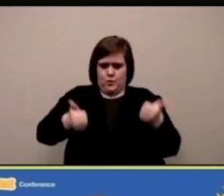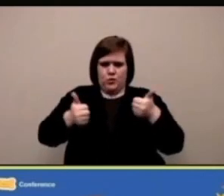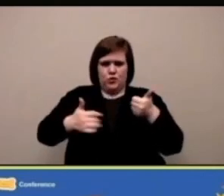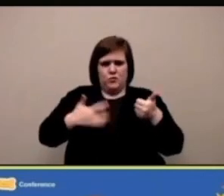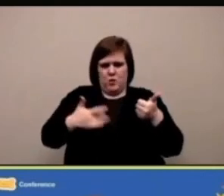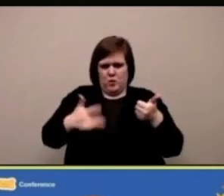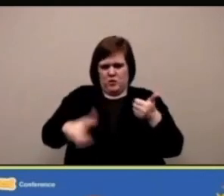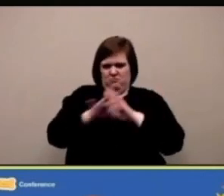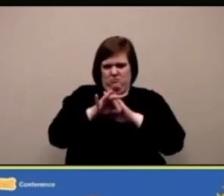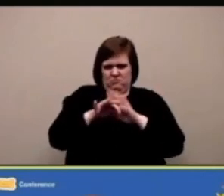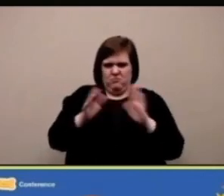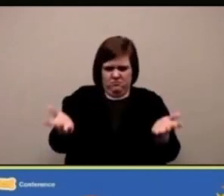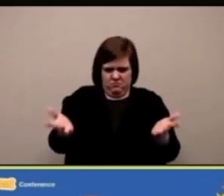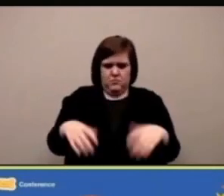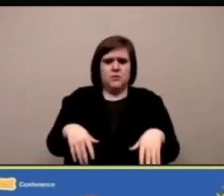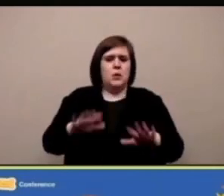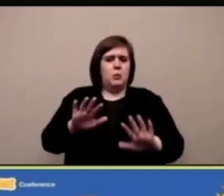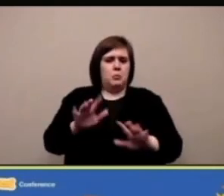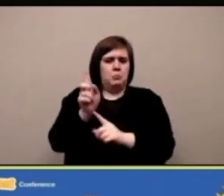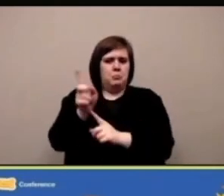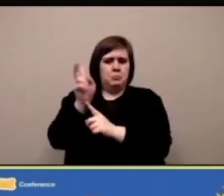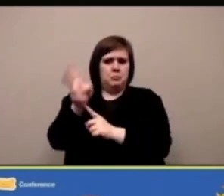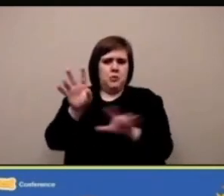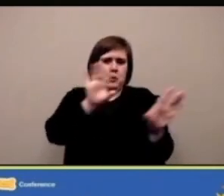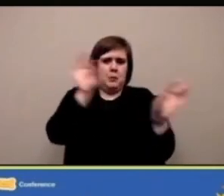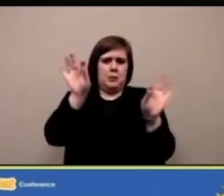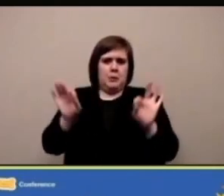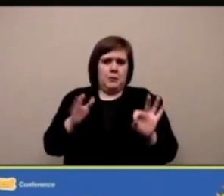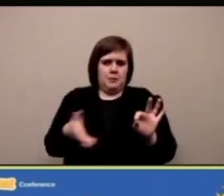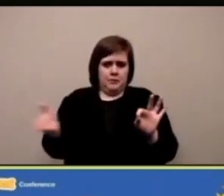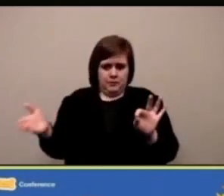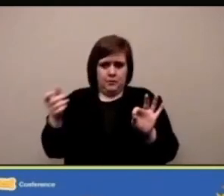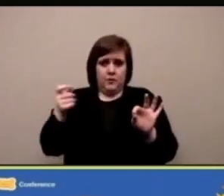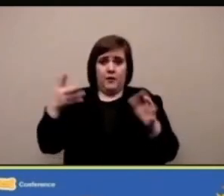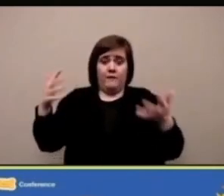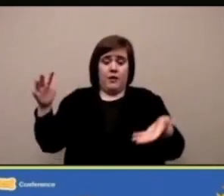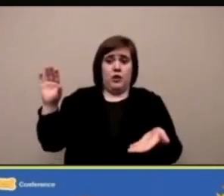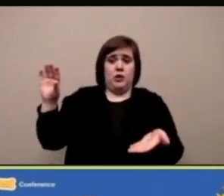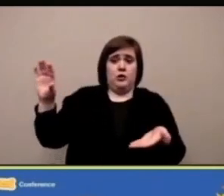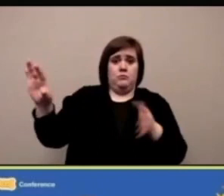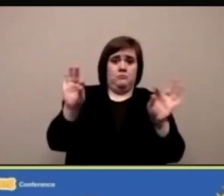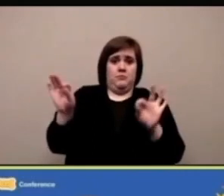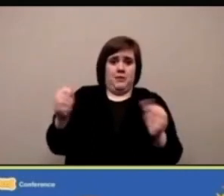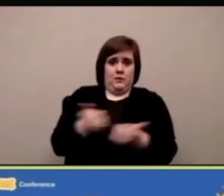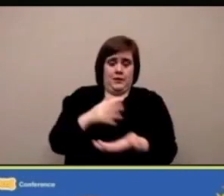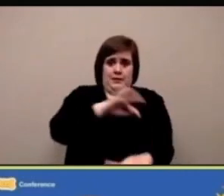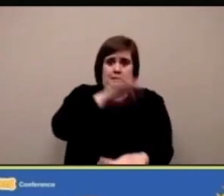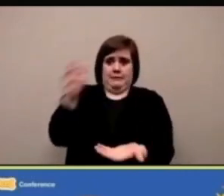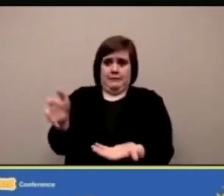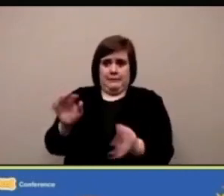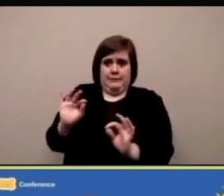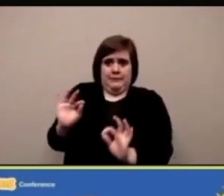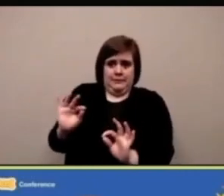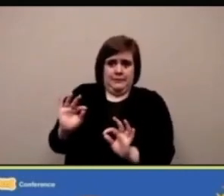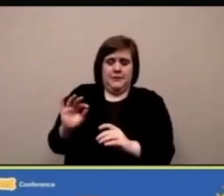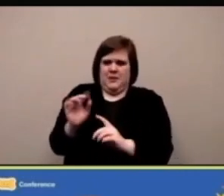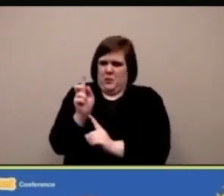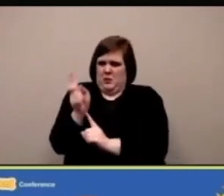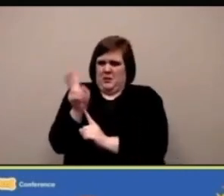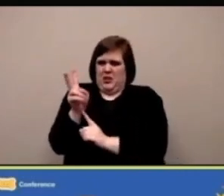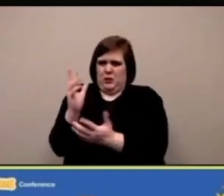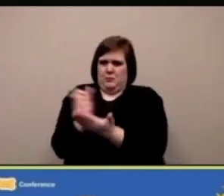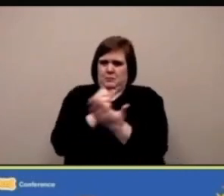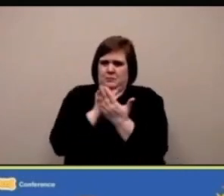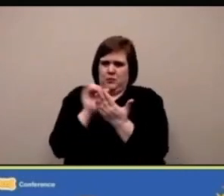so take a minute or two to do that. And so once you've gathered that stash, and I'll give you a minute or two to do that in a